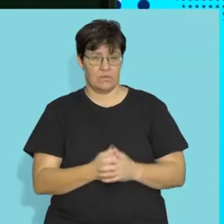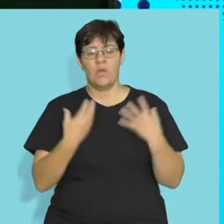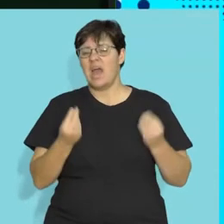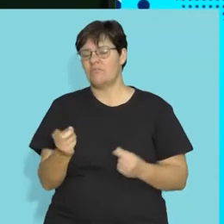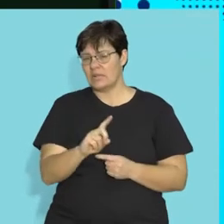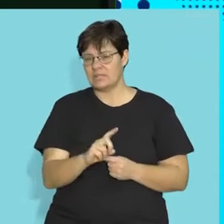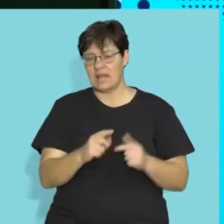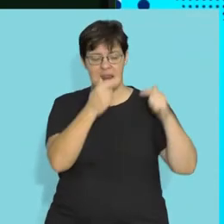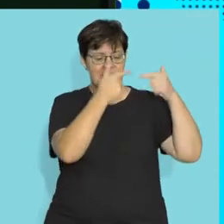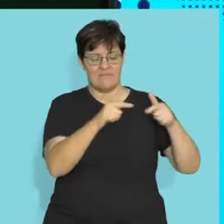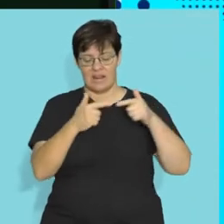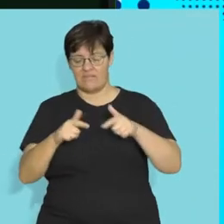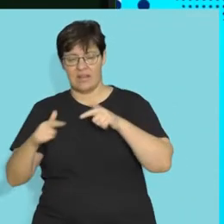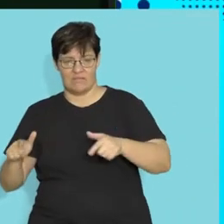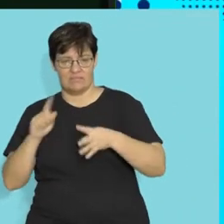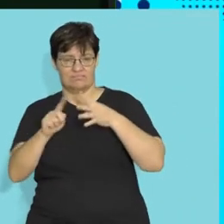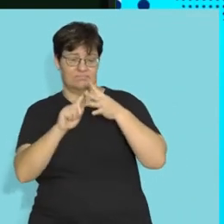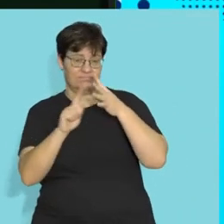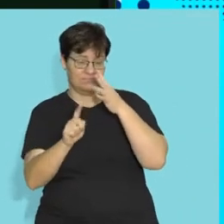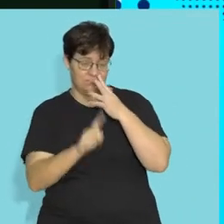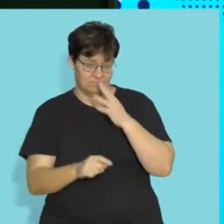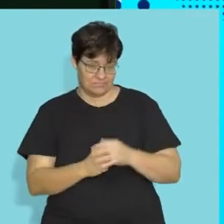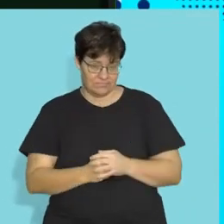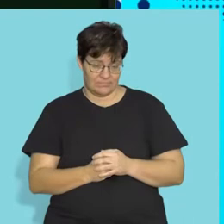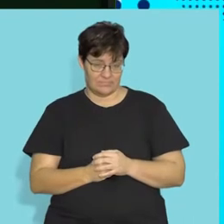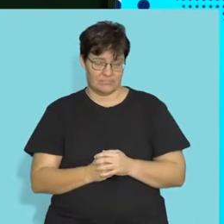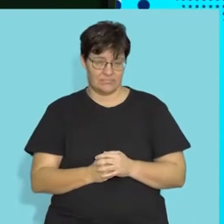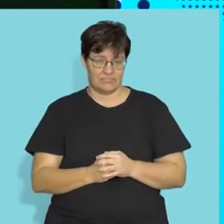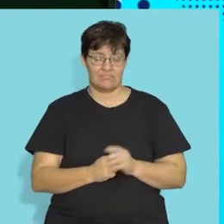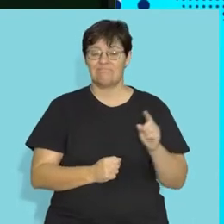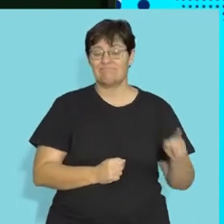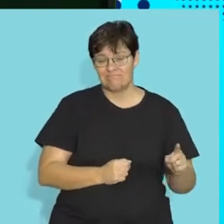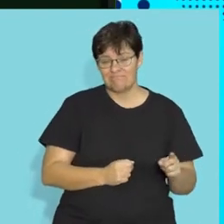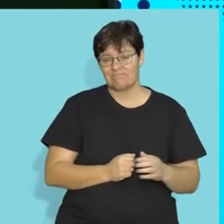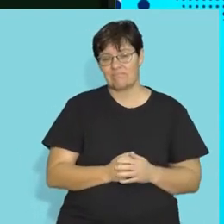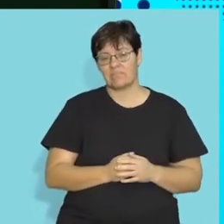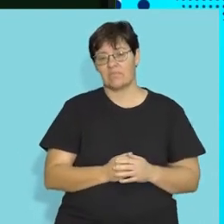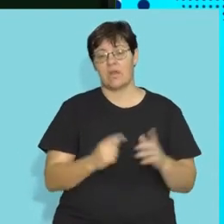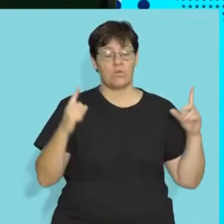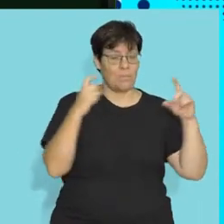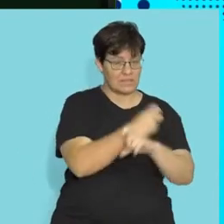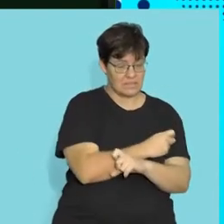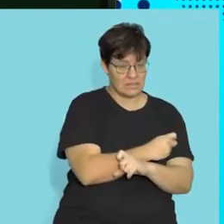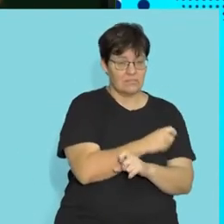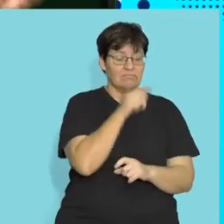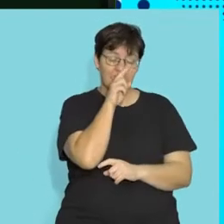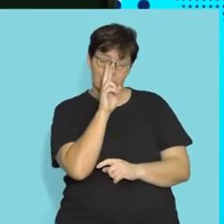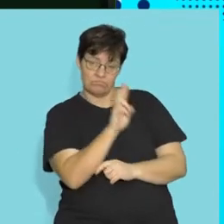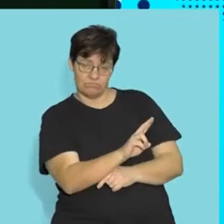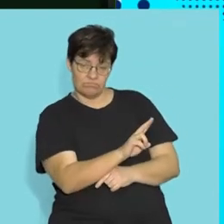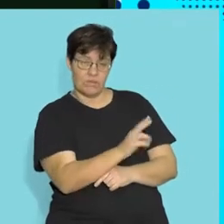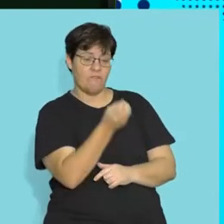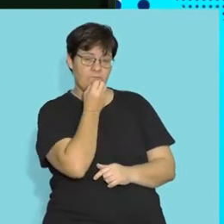we have different levels of organization. One way of representing the level of organization in complexity is being able to